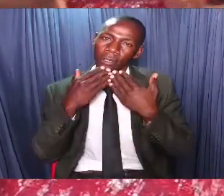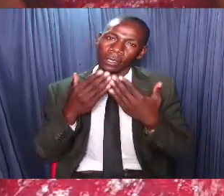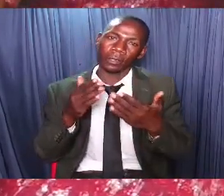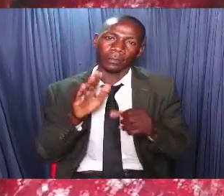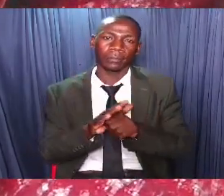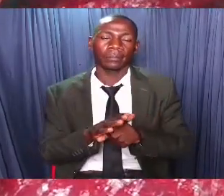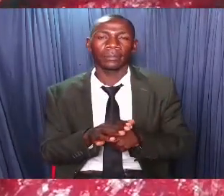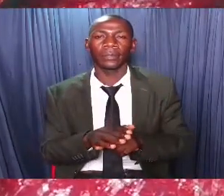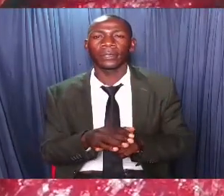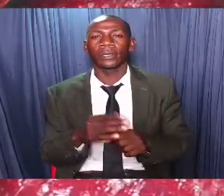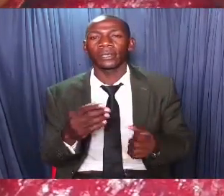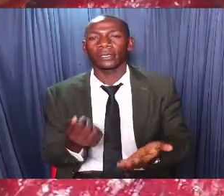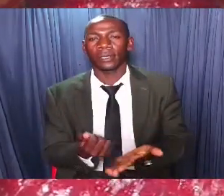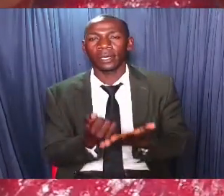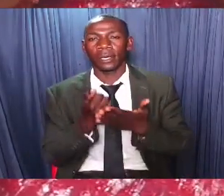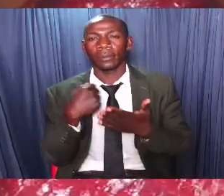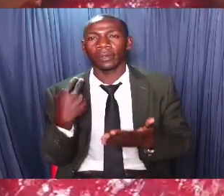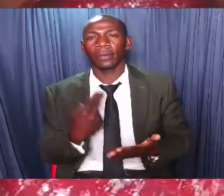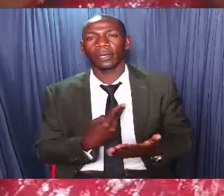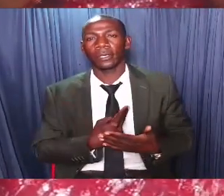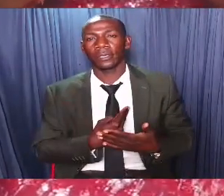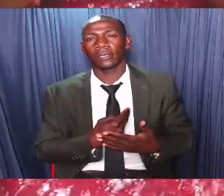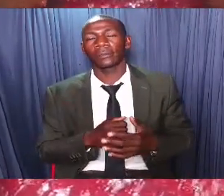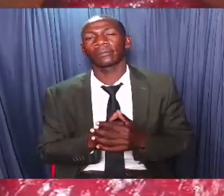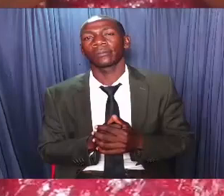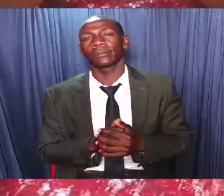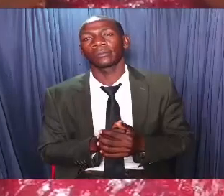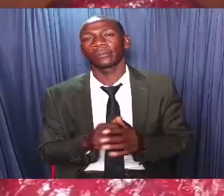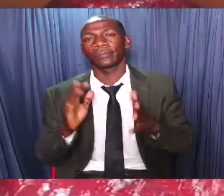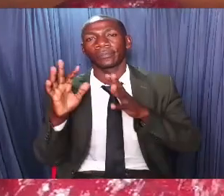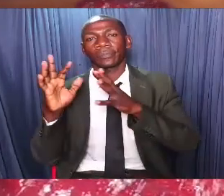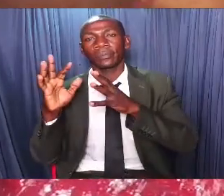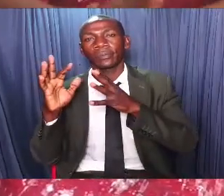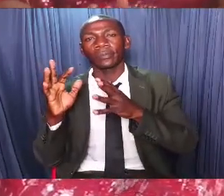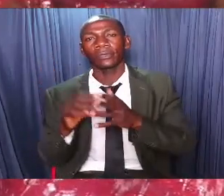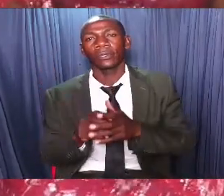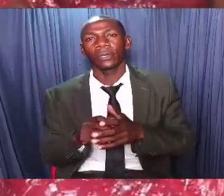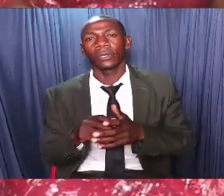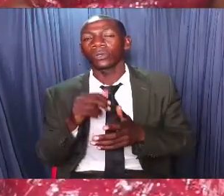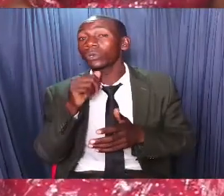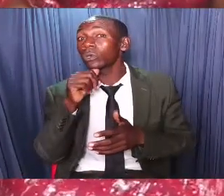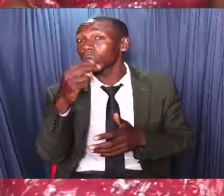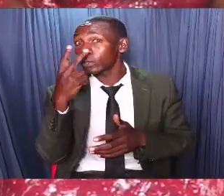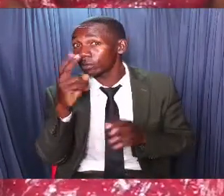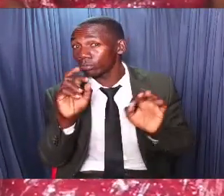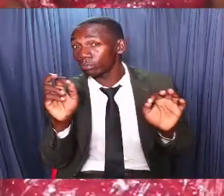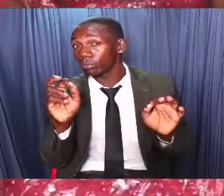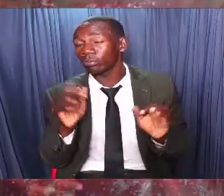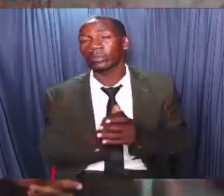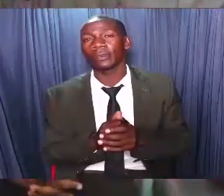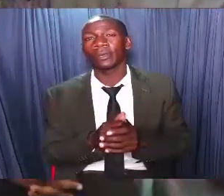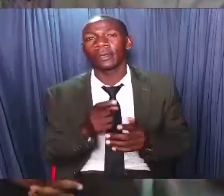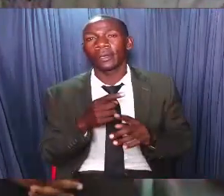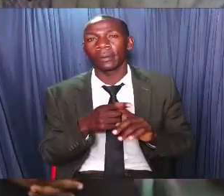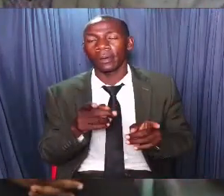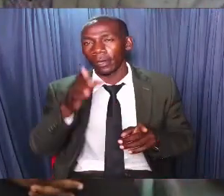you. Yeye ndiye ameturehemu. He is the one who has had mercy to us. Wewe hukuona. You never saw. Lakini